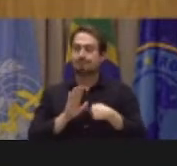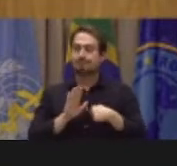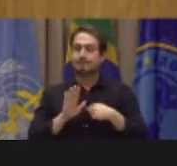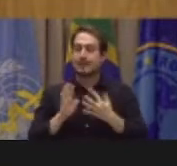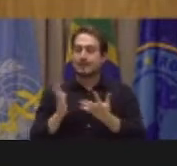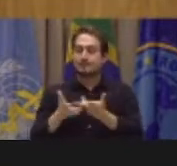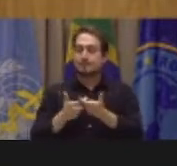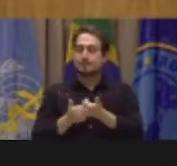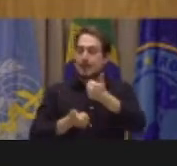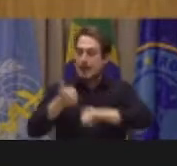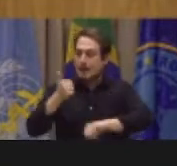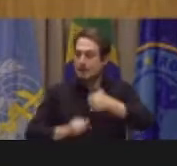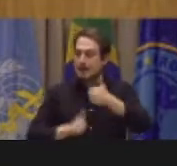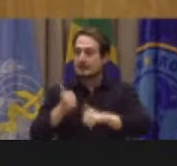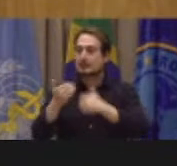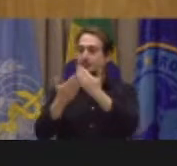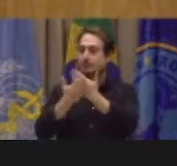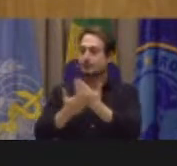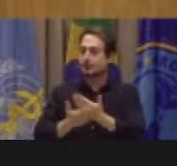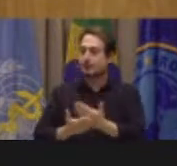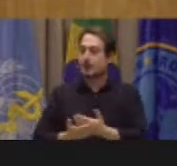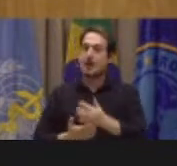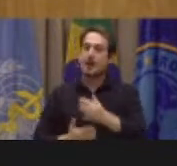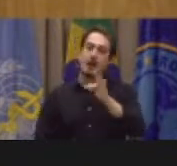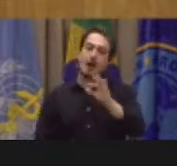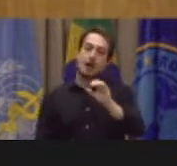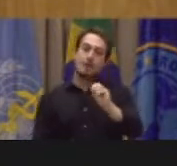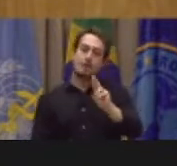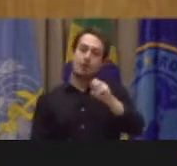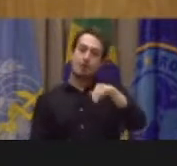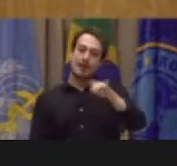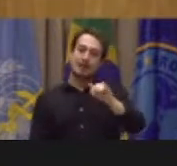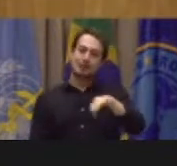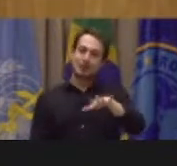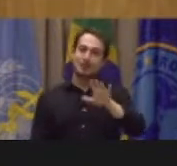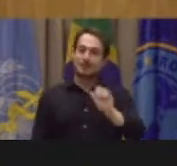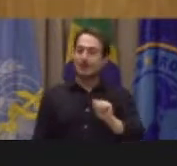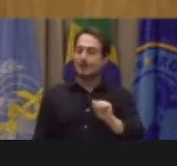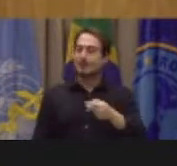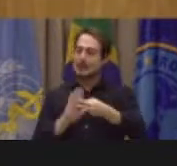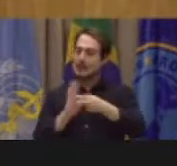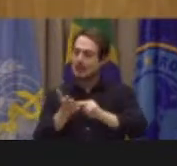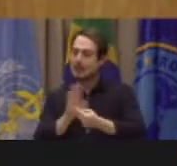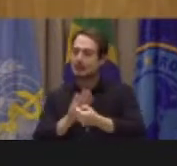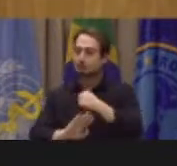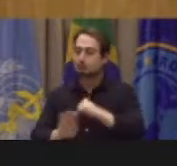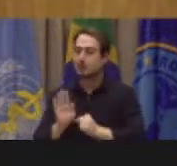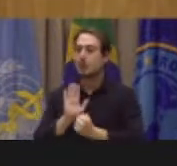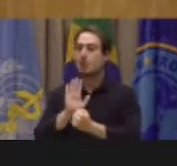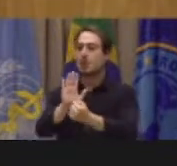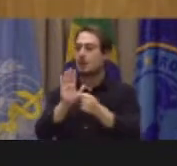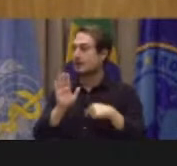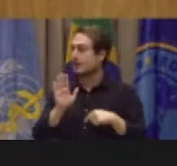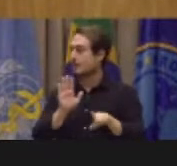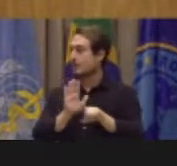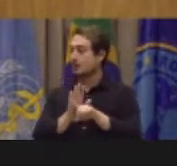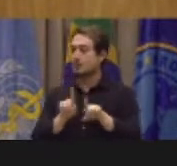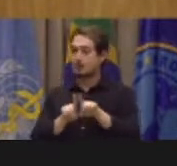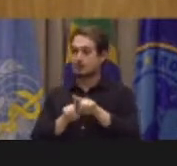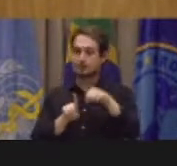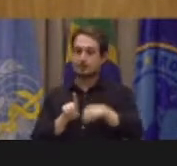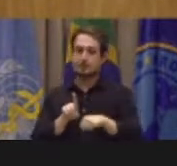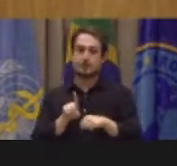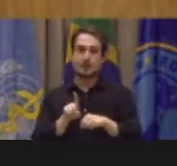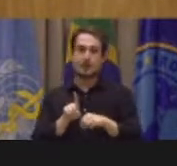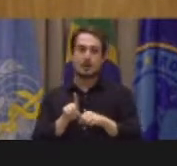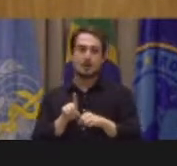make it more formative way to evaluate medicine. I'm thinking about the future, the